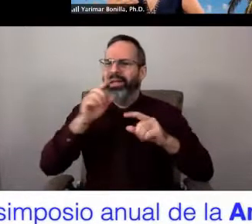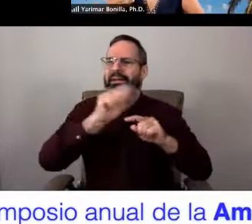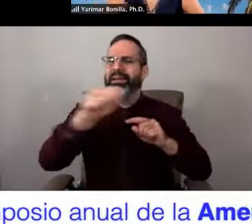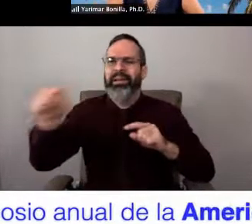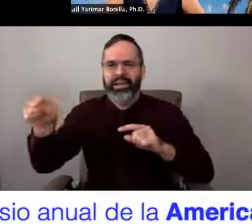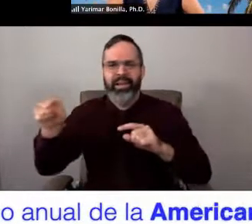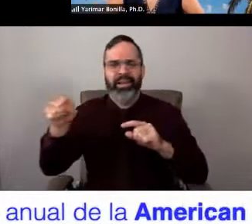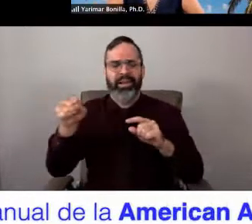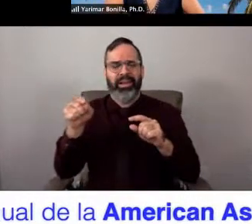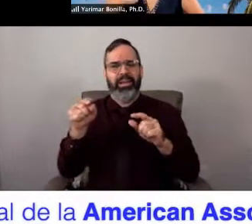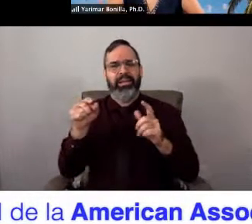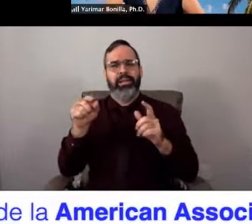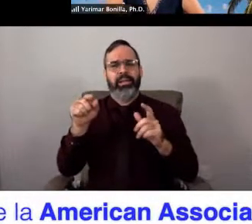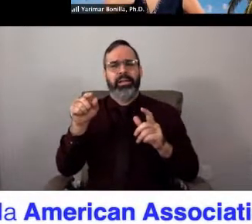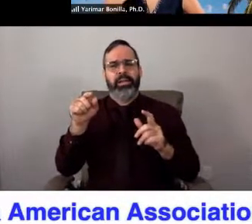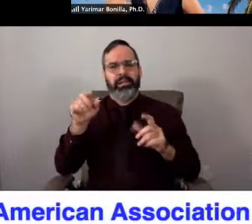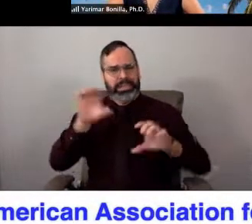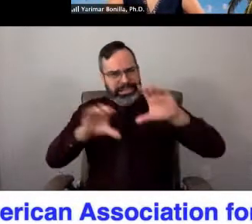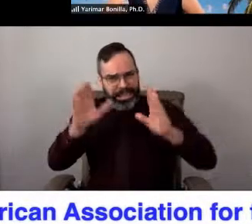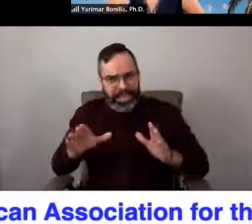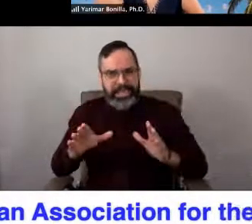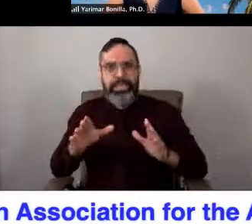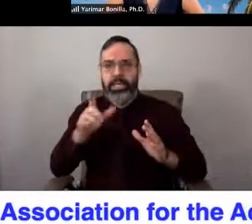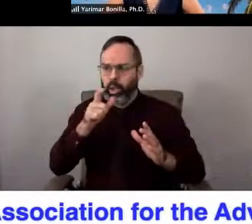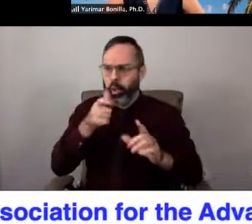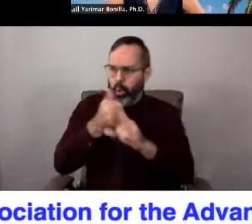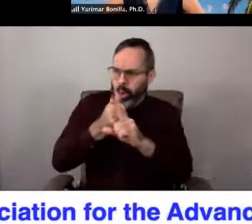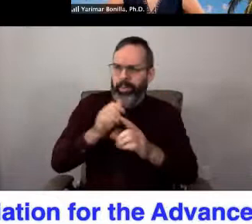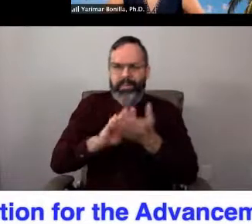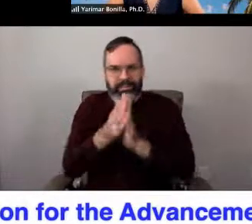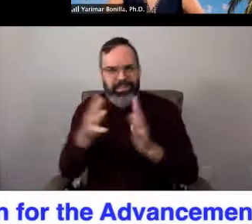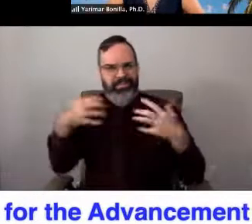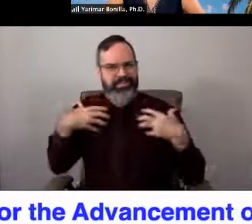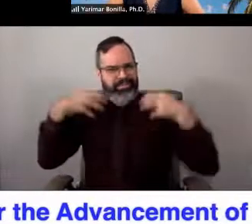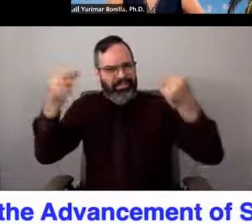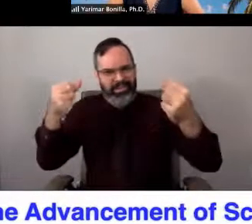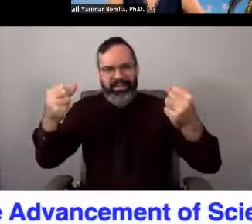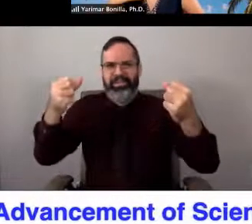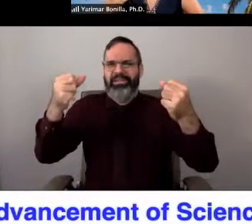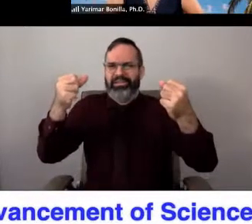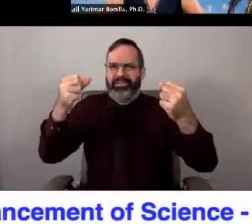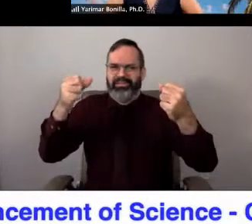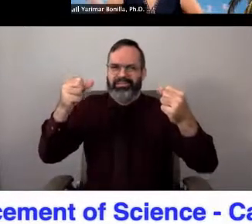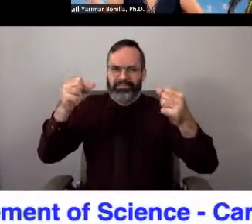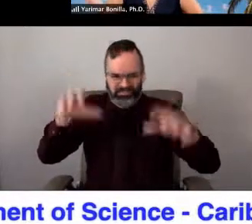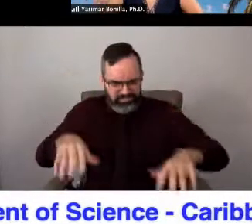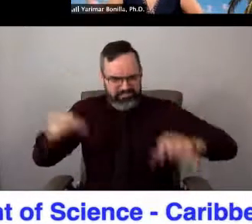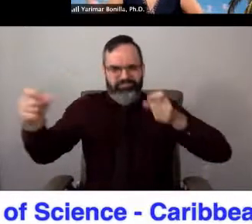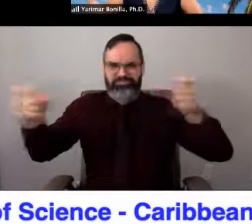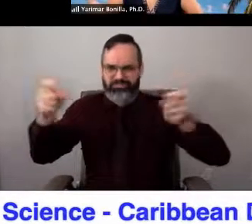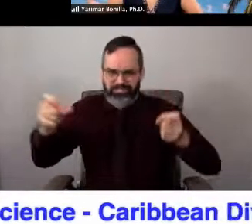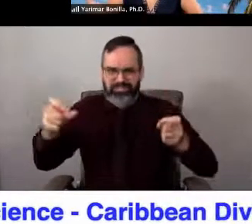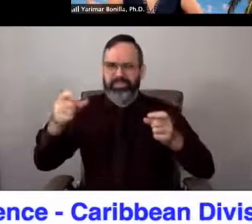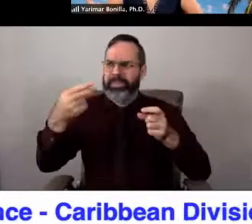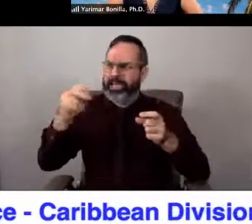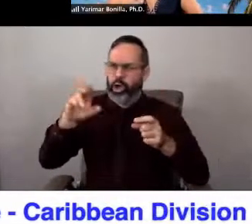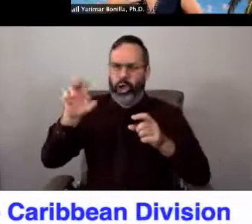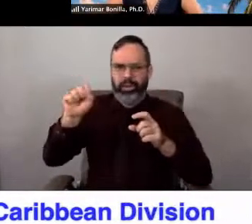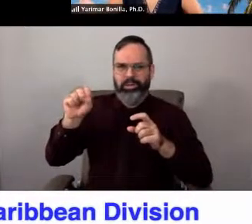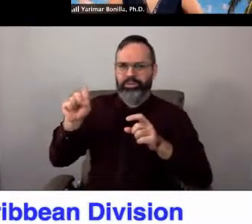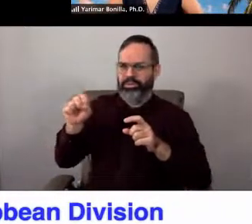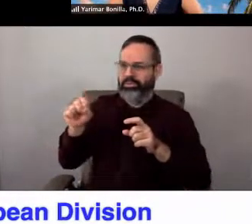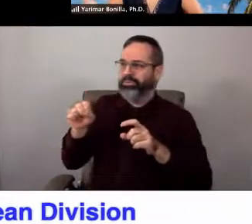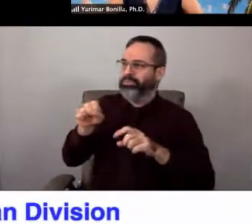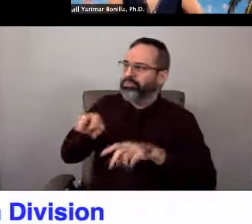Puerto Rico, our scientists have become like superheroes right now. And I think that that's been like a really important moment, and a moment